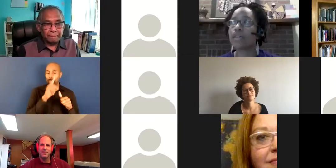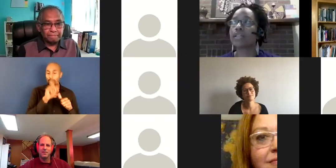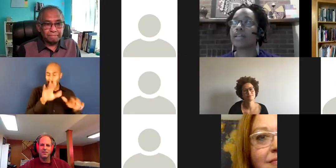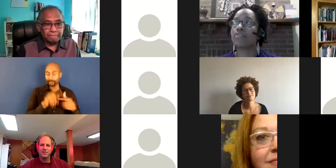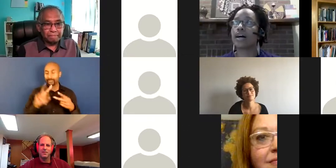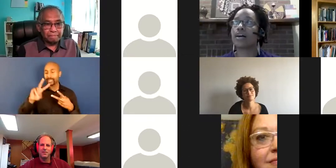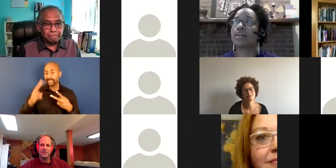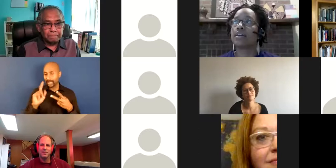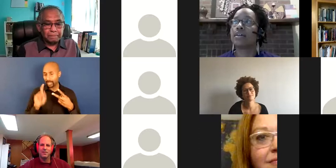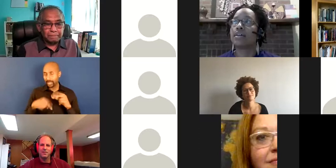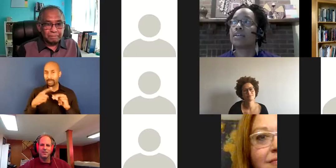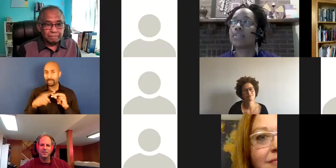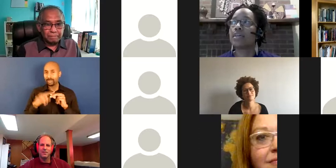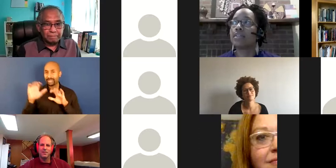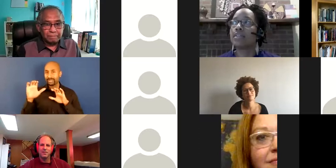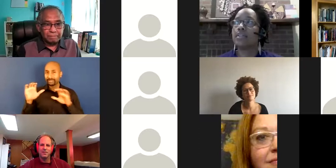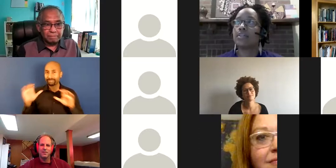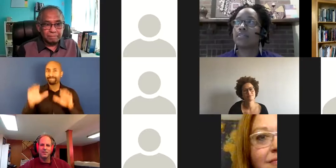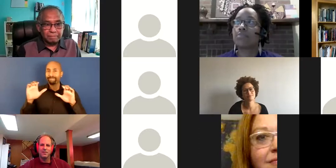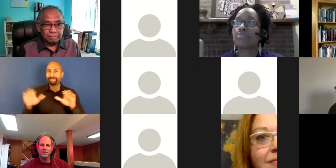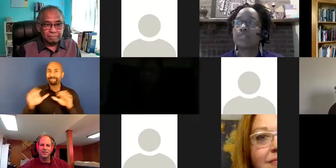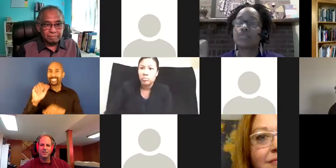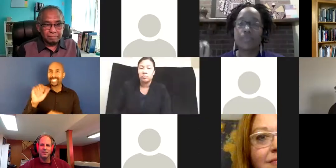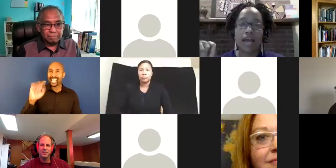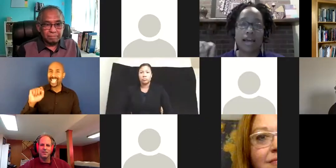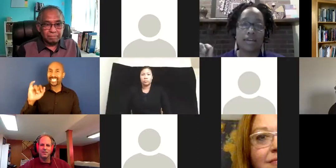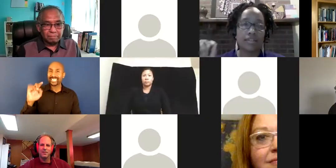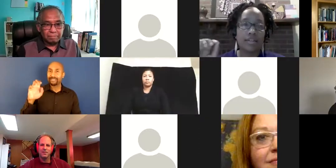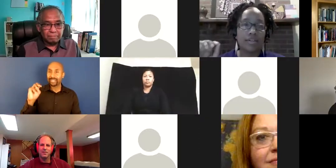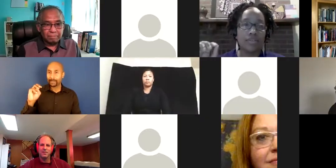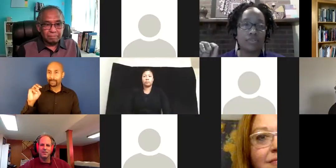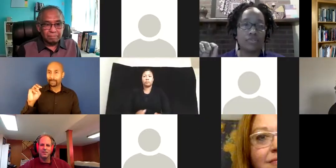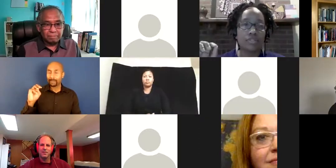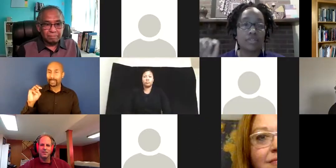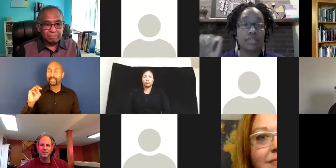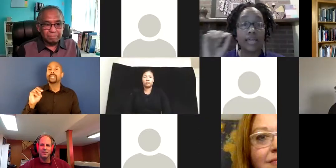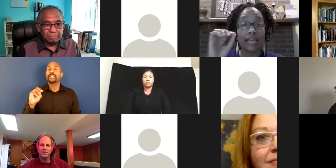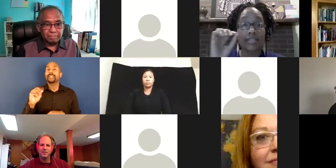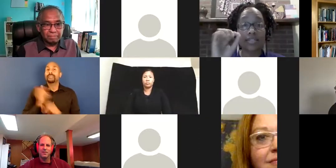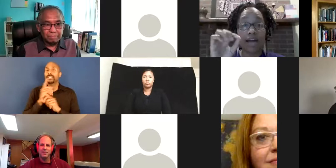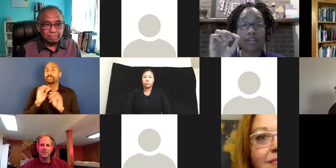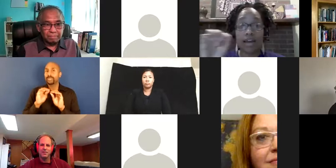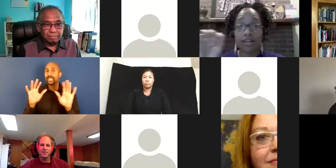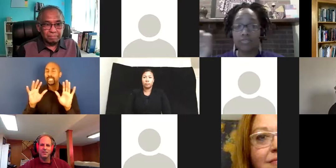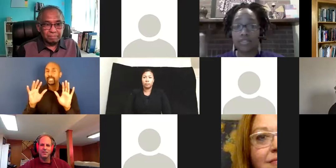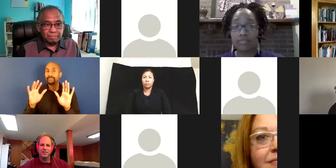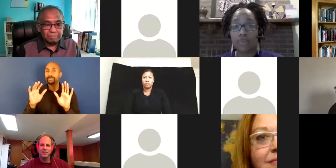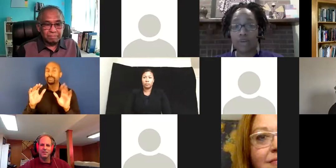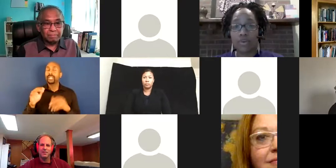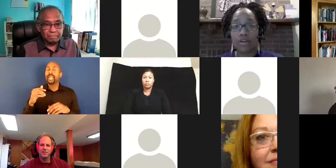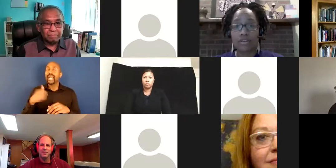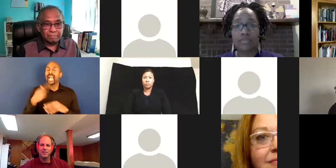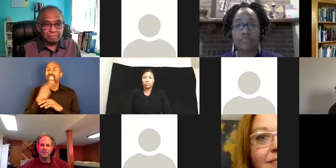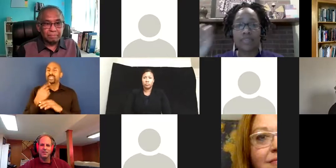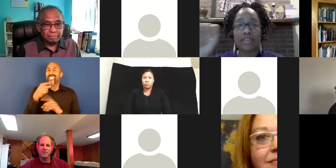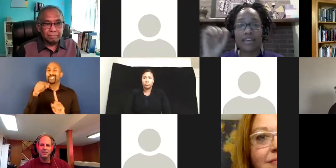want to clarify that the principle that I use is scholar activism, one